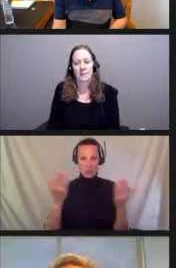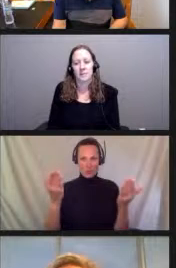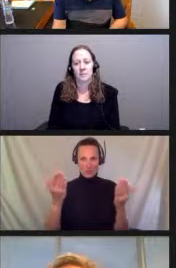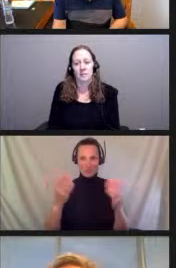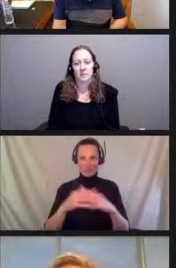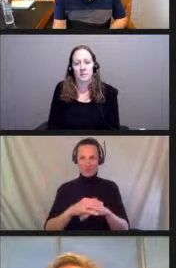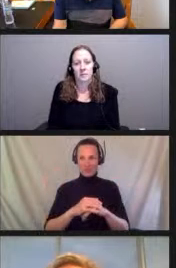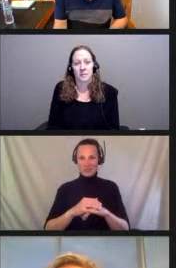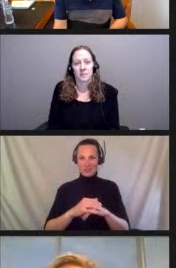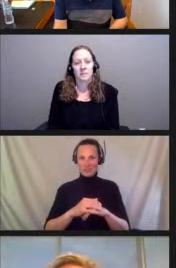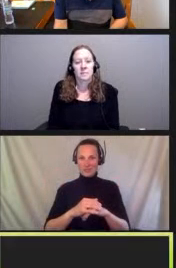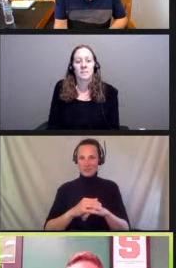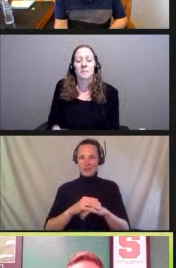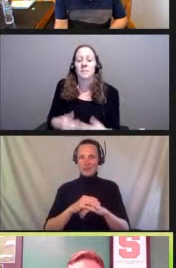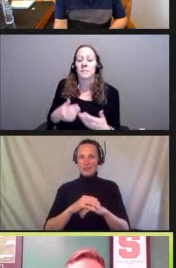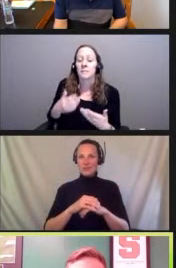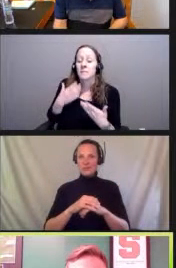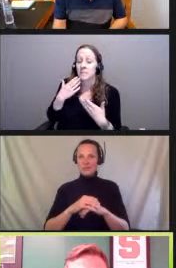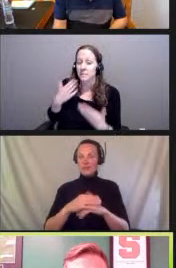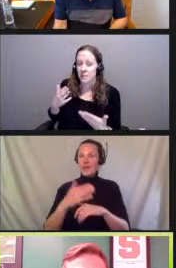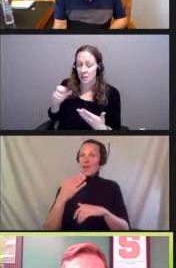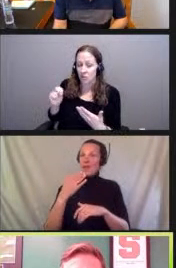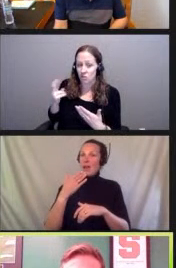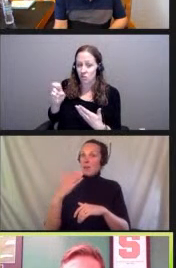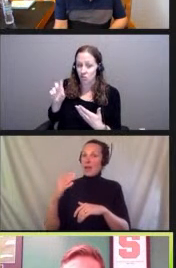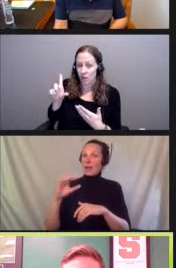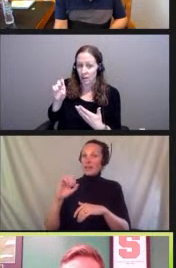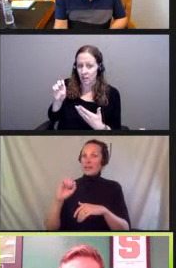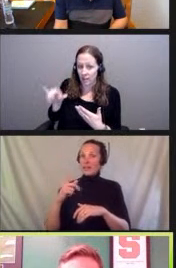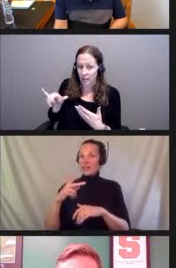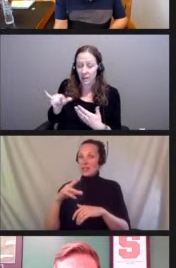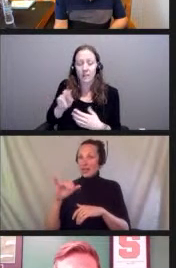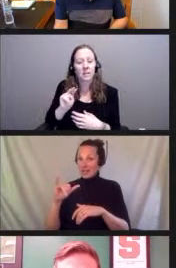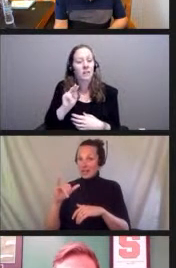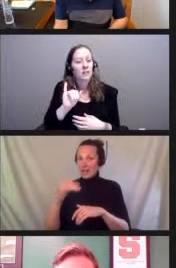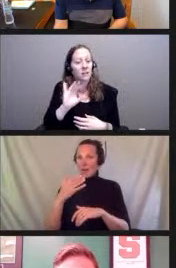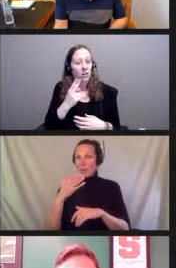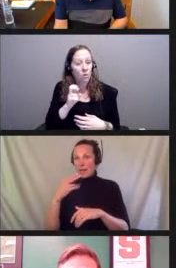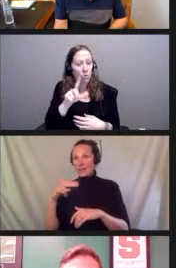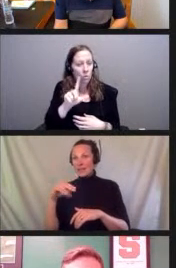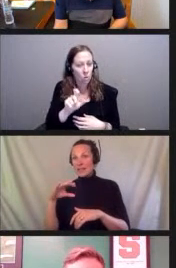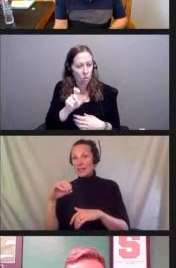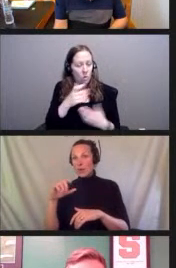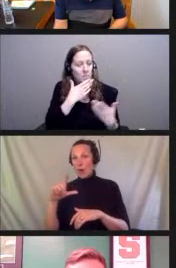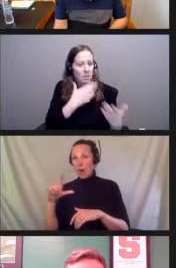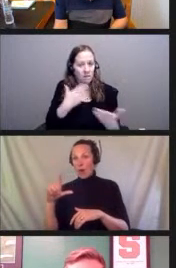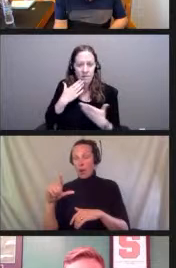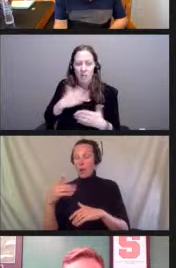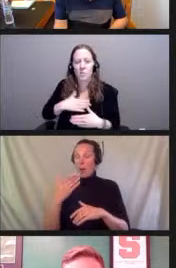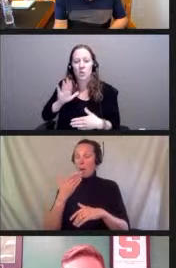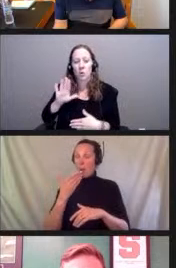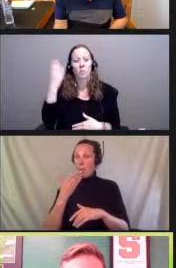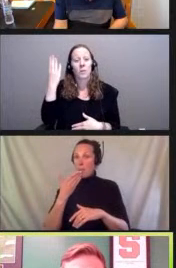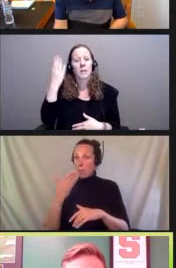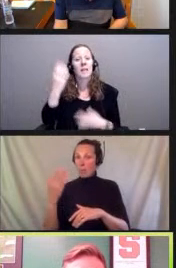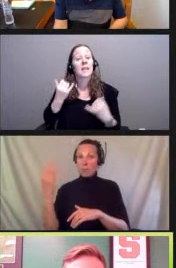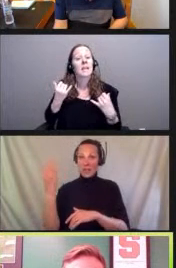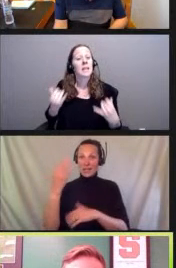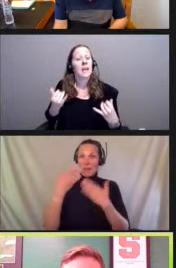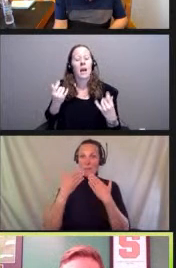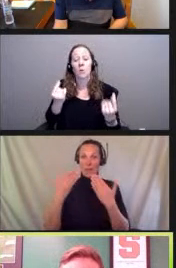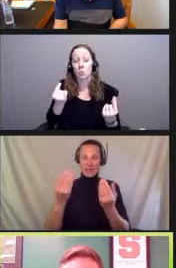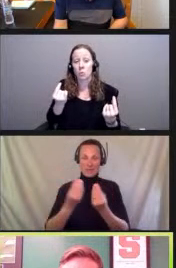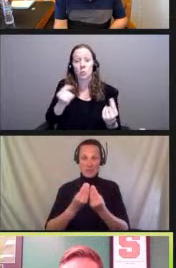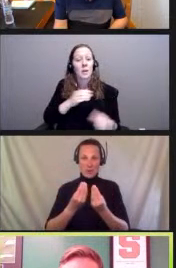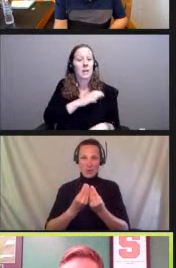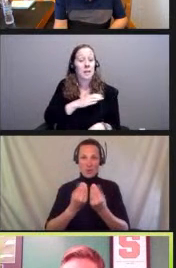Thank you very much, Shelley. Thank you, Nicole. Appreciate the presentation. So now is the time where we're going to go into questions from members of